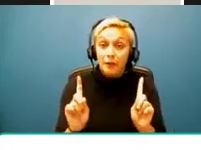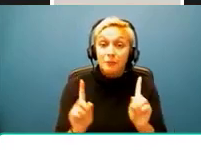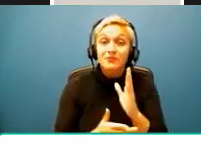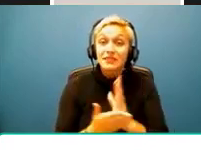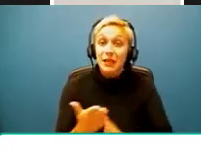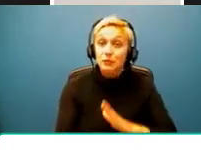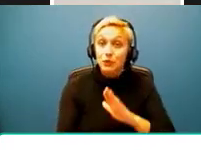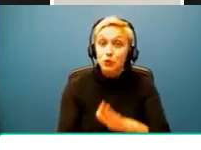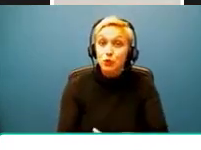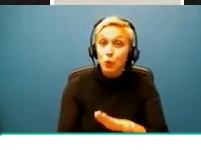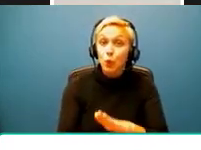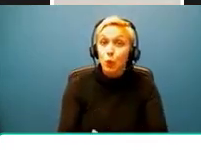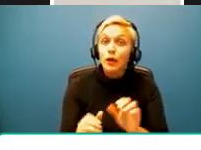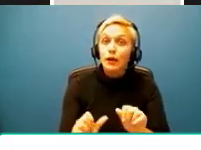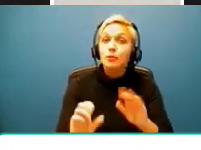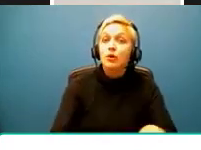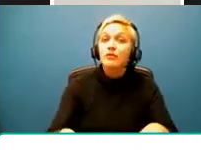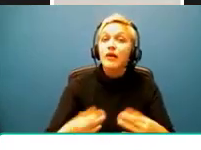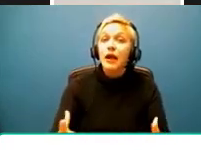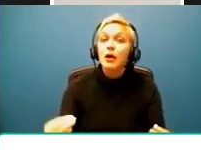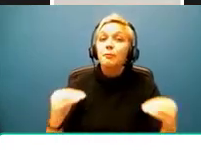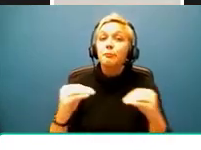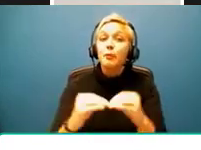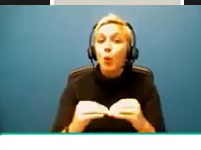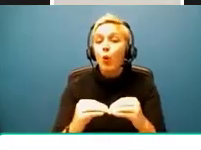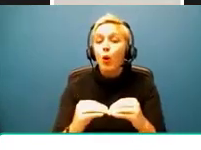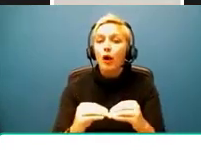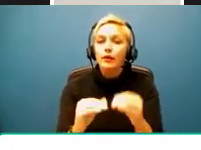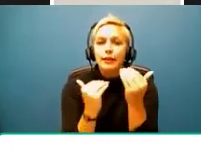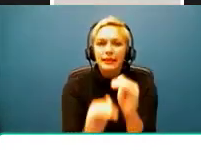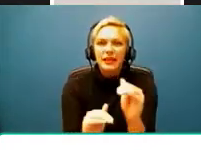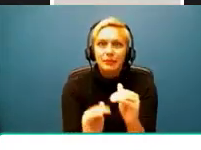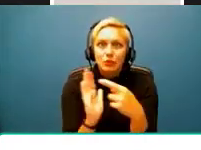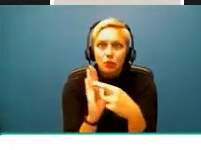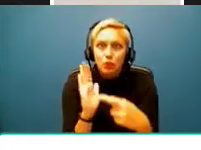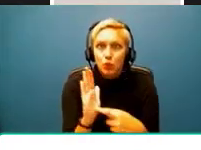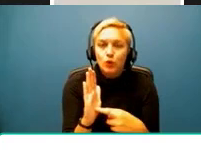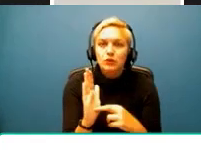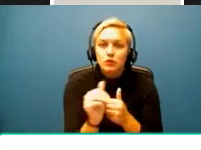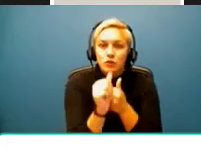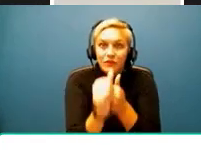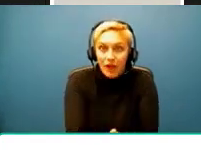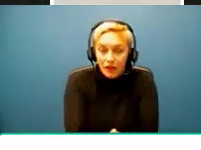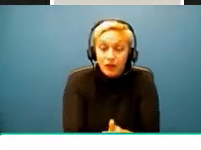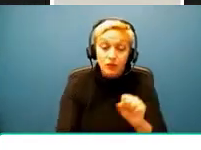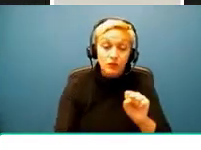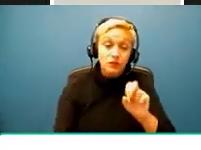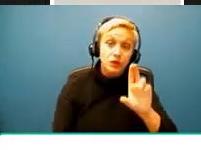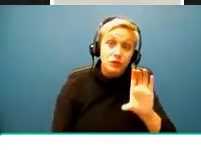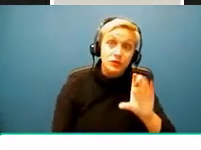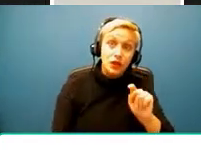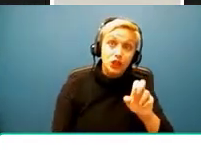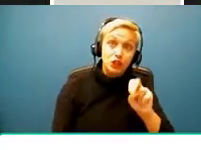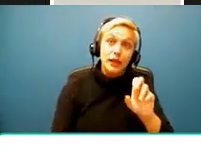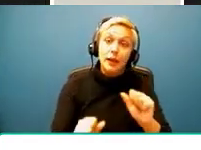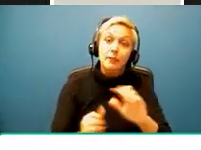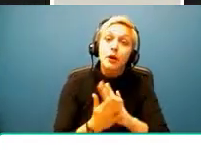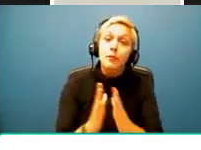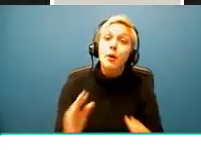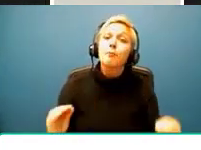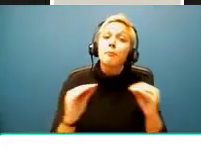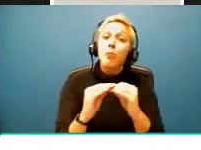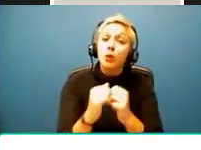a little bit safer, not completely safe. Some of those might be is putting the student in a room by